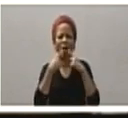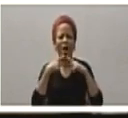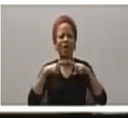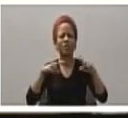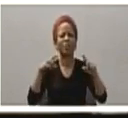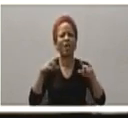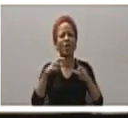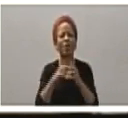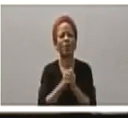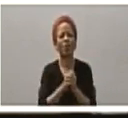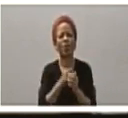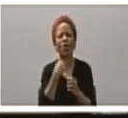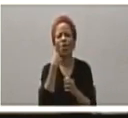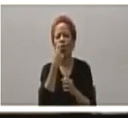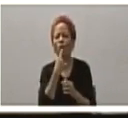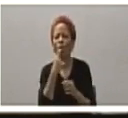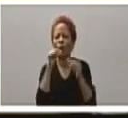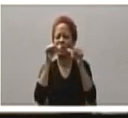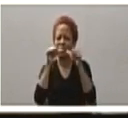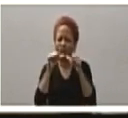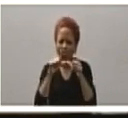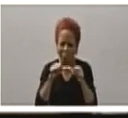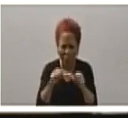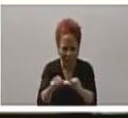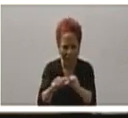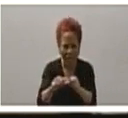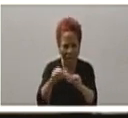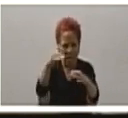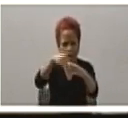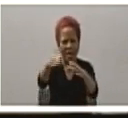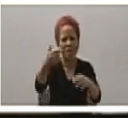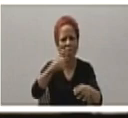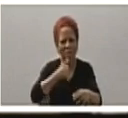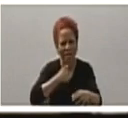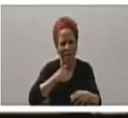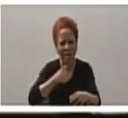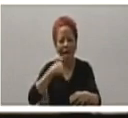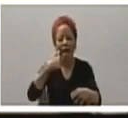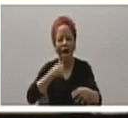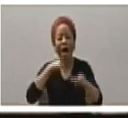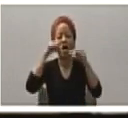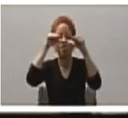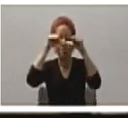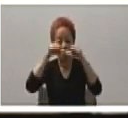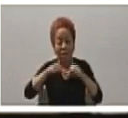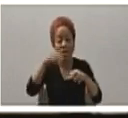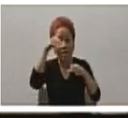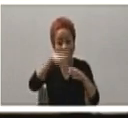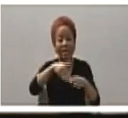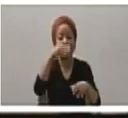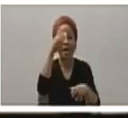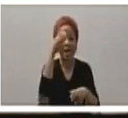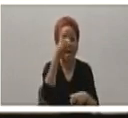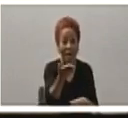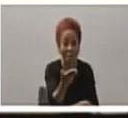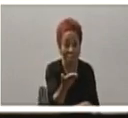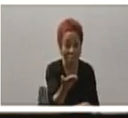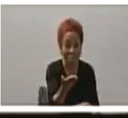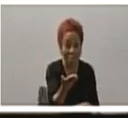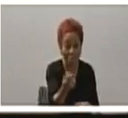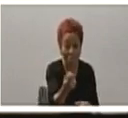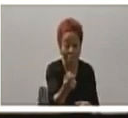Whoever remains in me and I in him bears fruit in